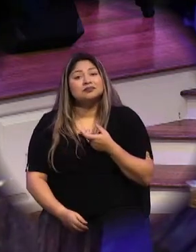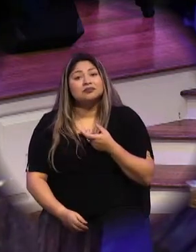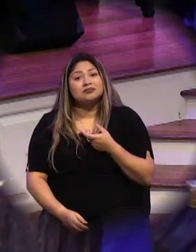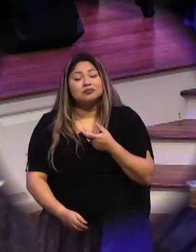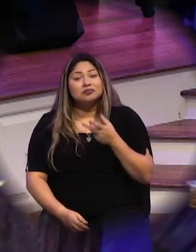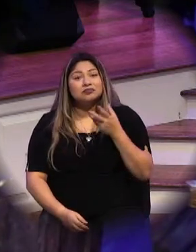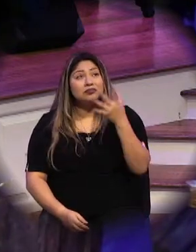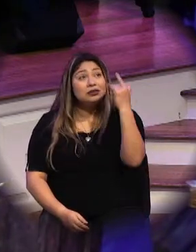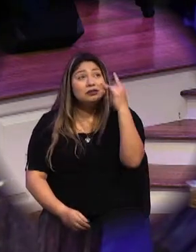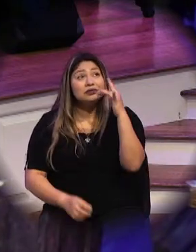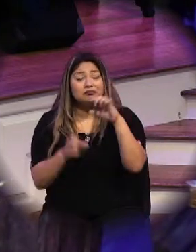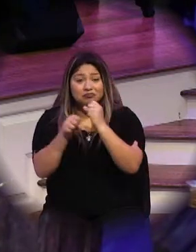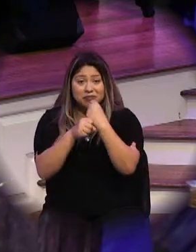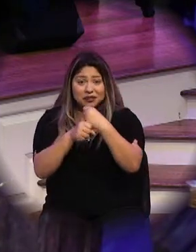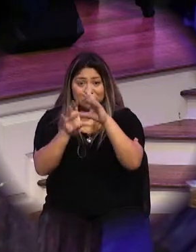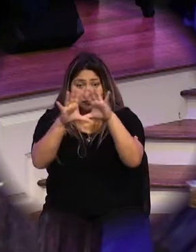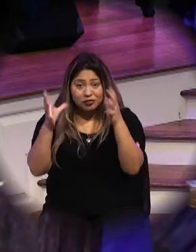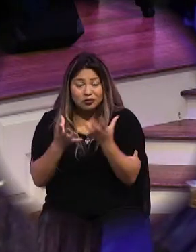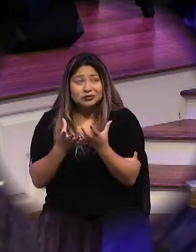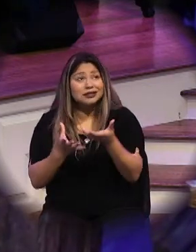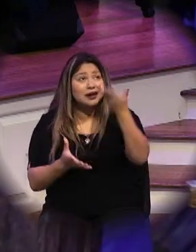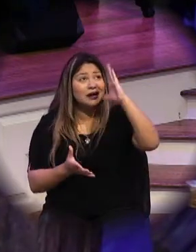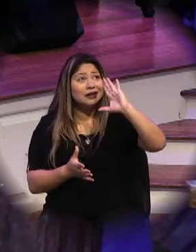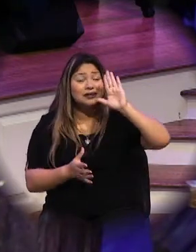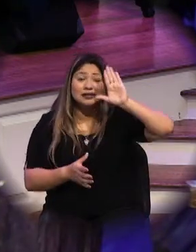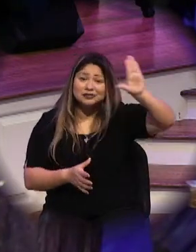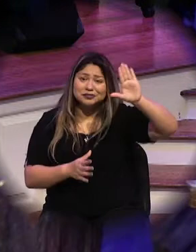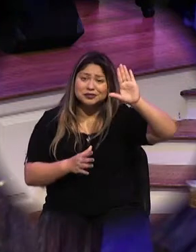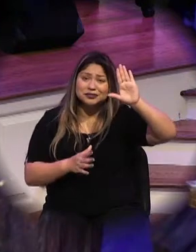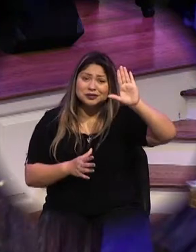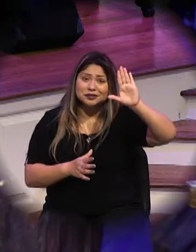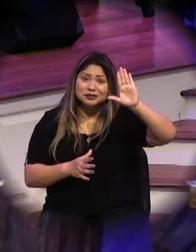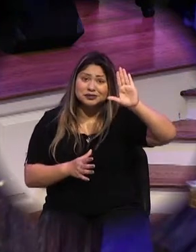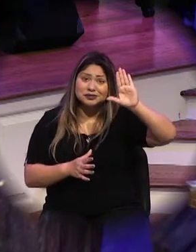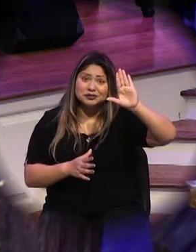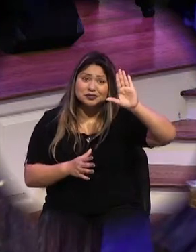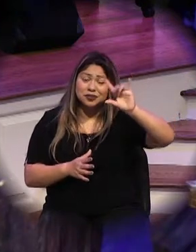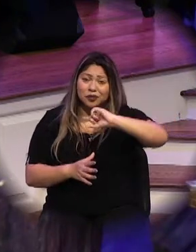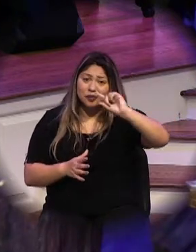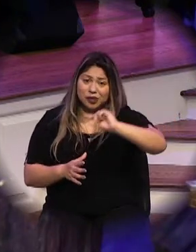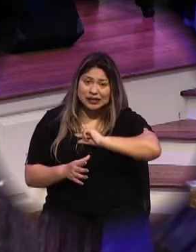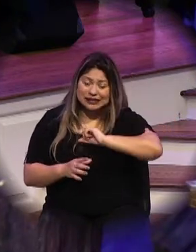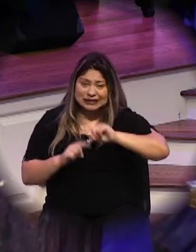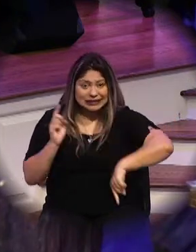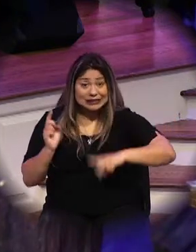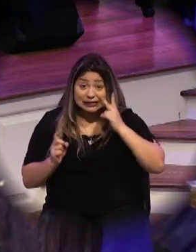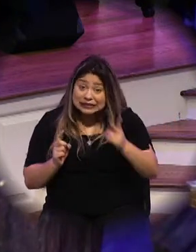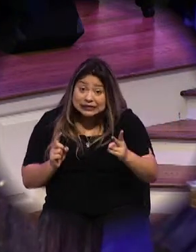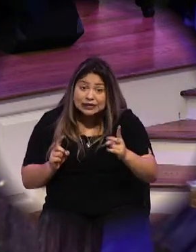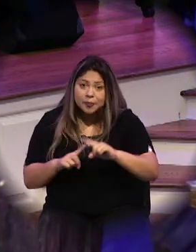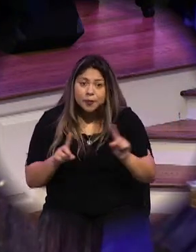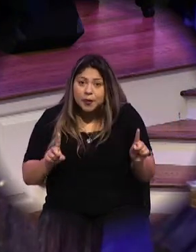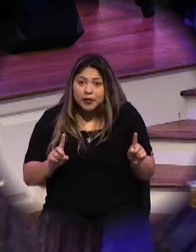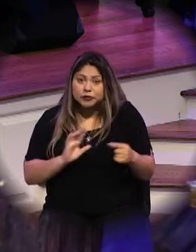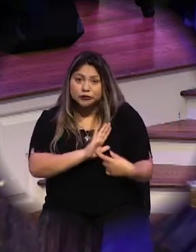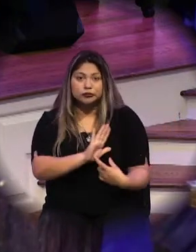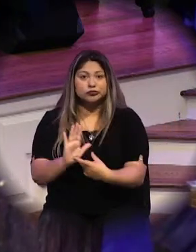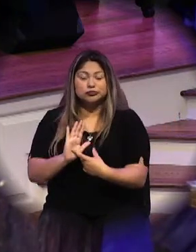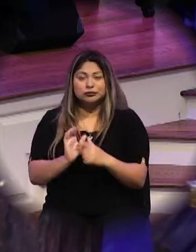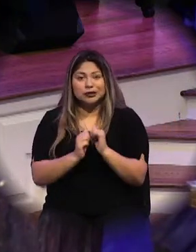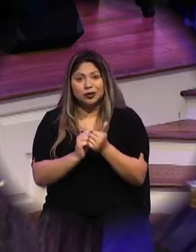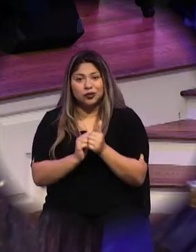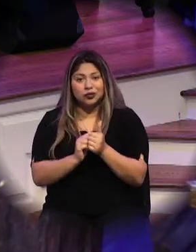of the world, God's invisible qualities, his eternal power and divine nature have been clearly